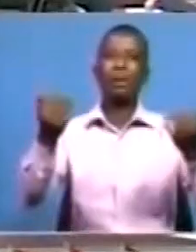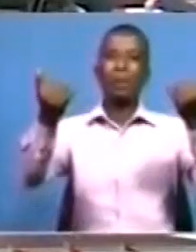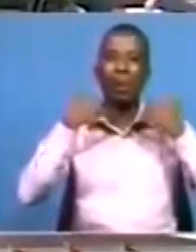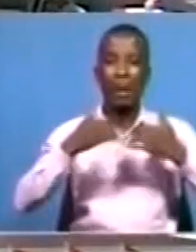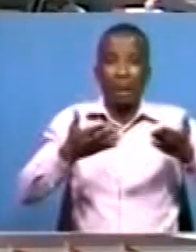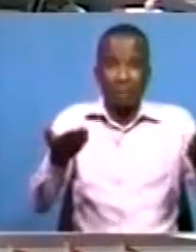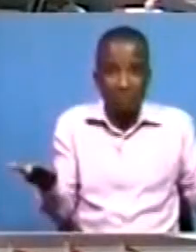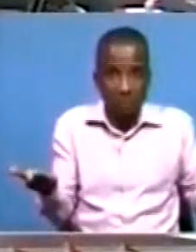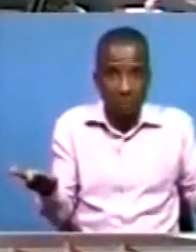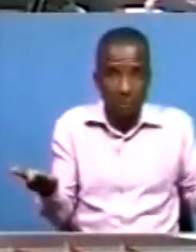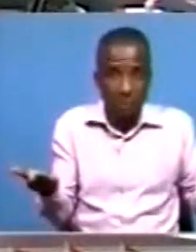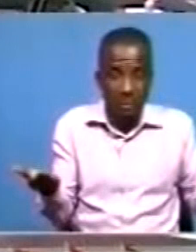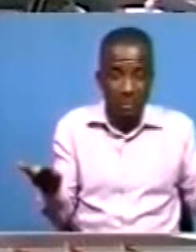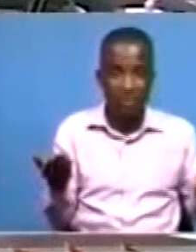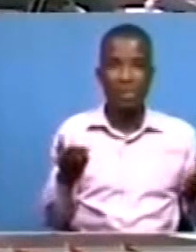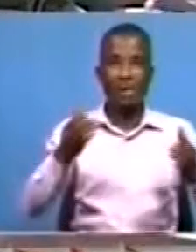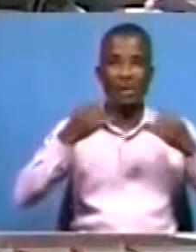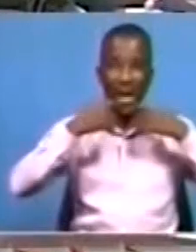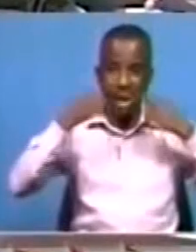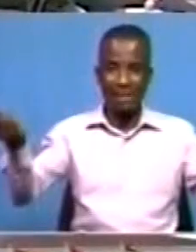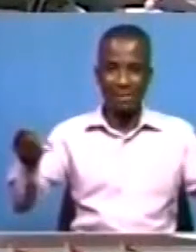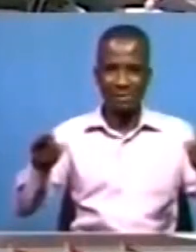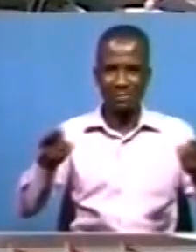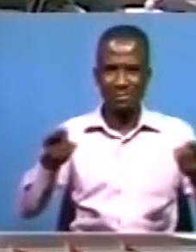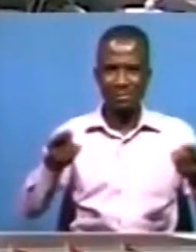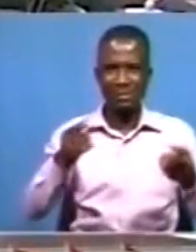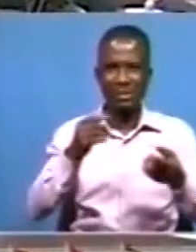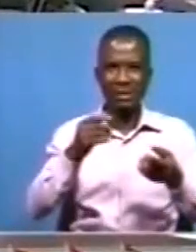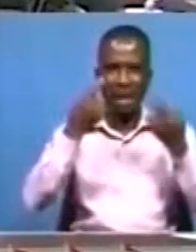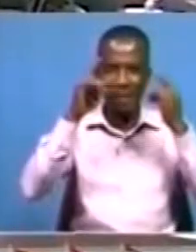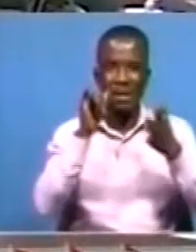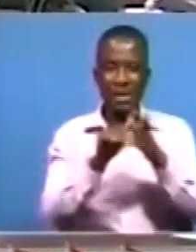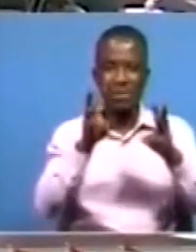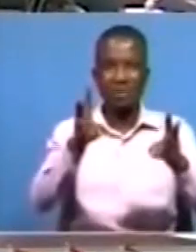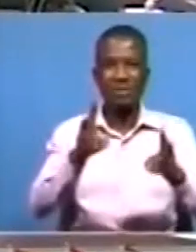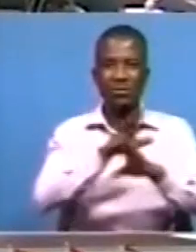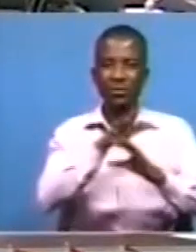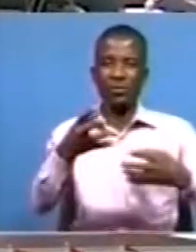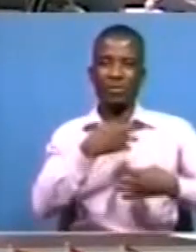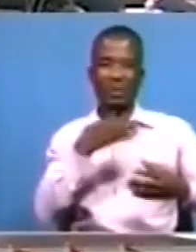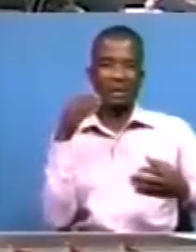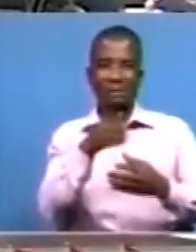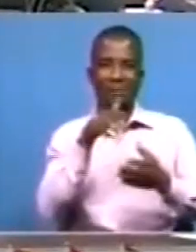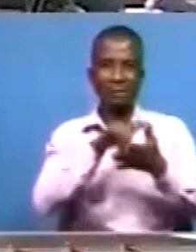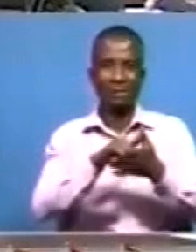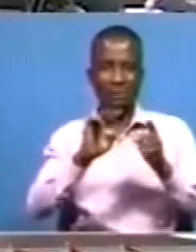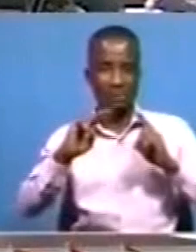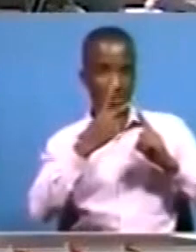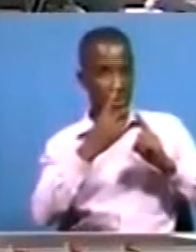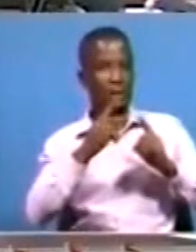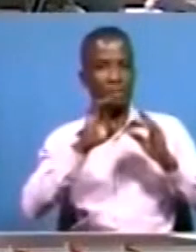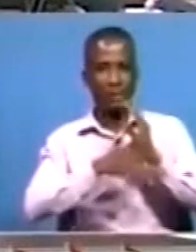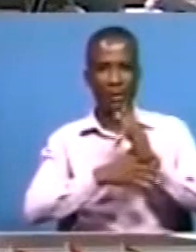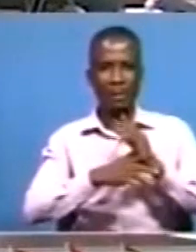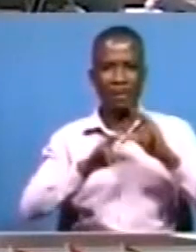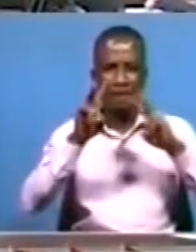could the court be right? But the mere fact that a judgment can be criticized is no ground for asking that it should be reviewed. The review jurisdiction